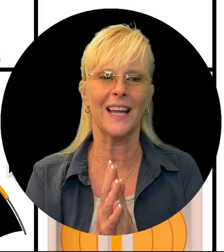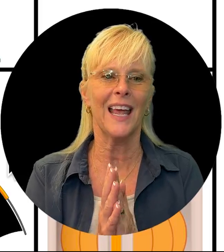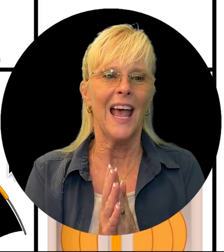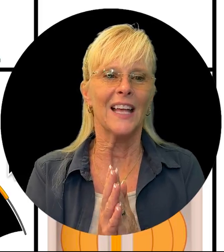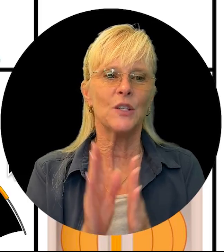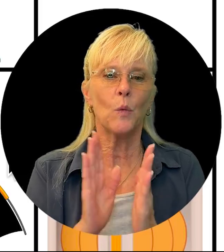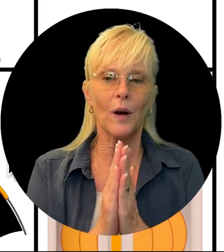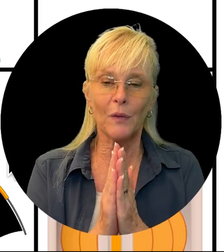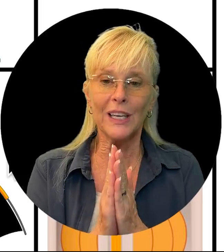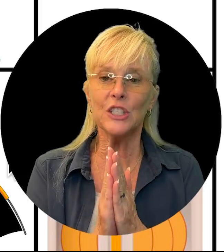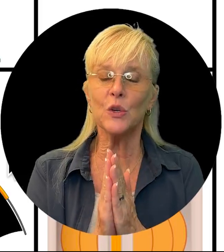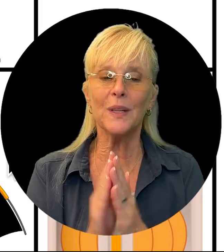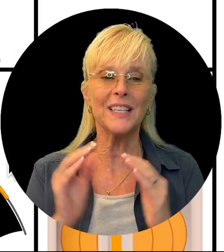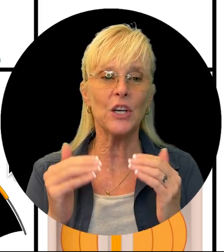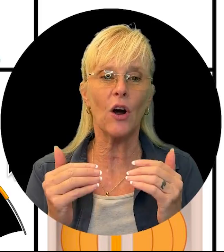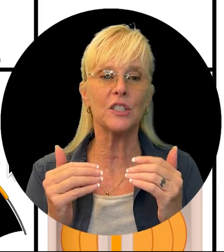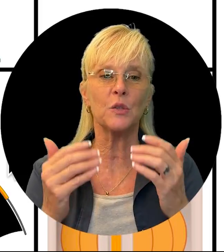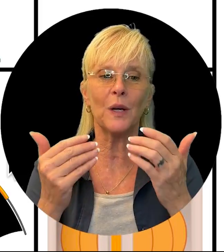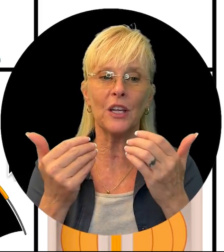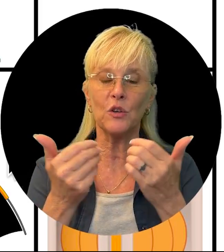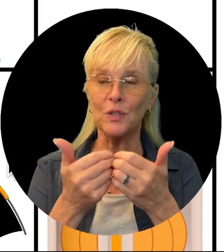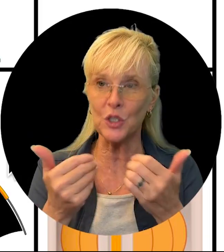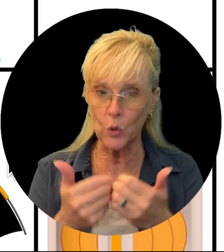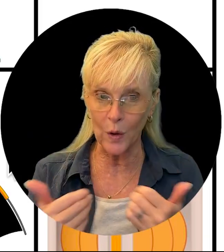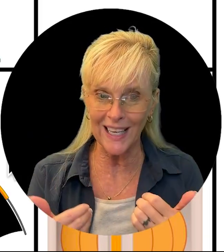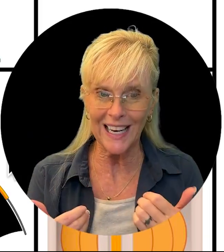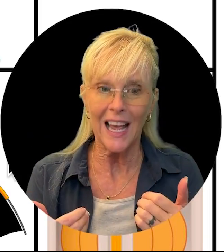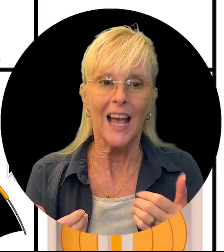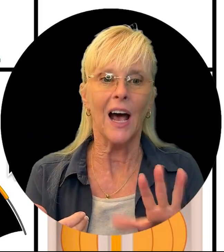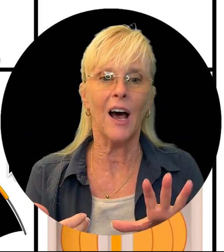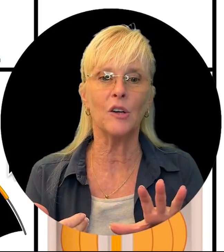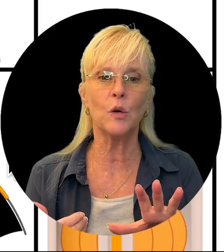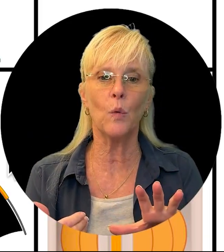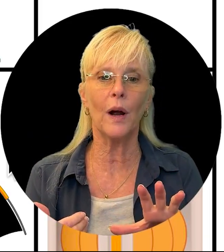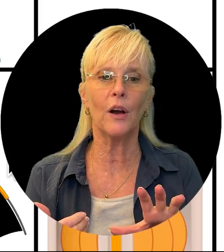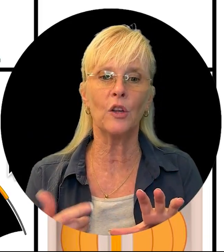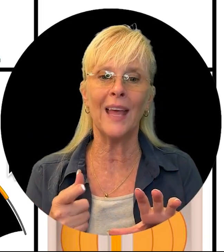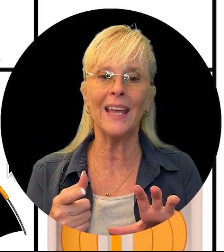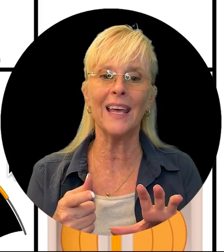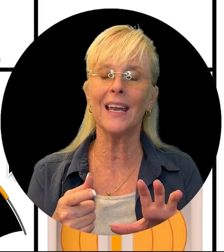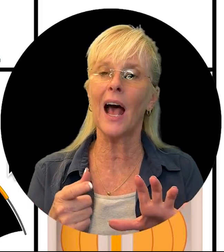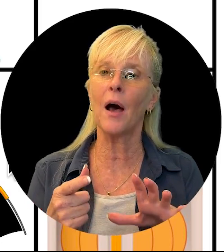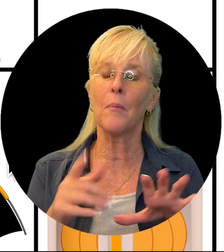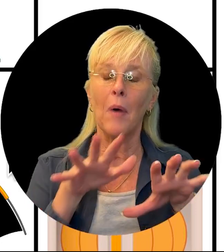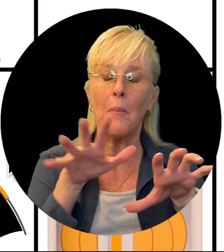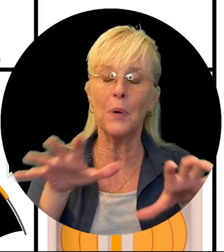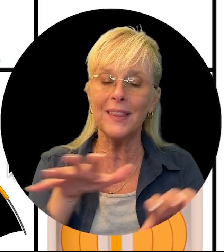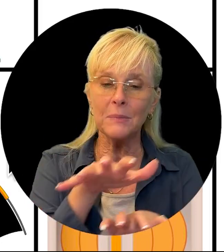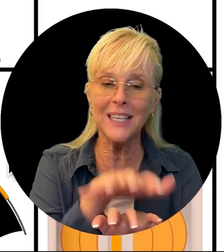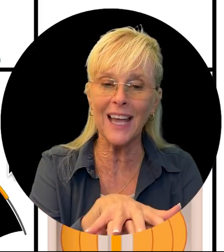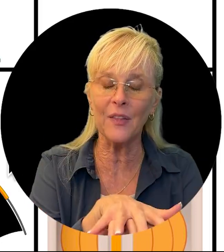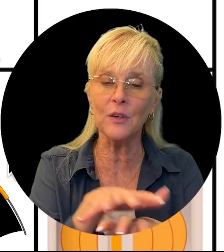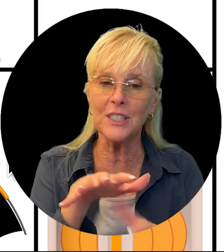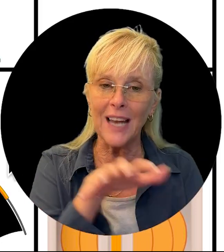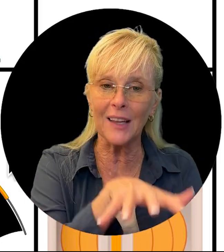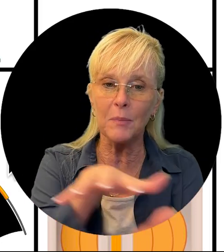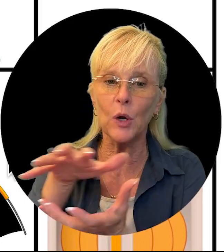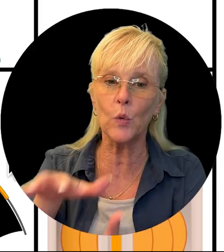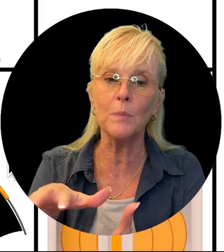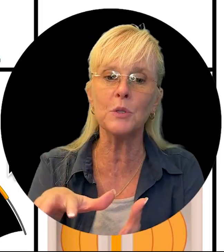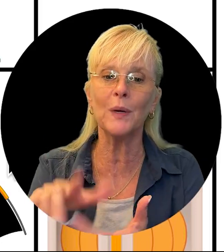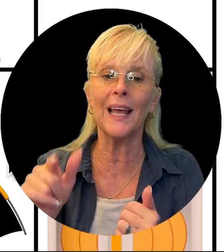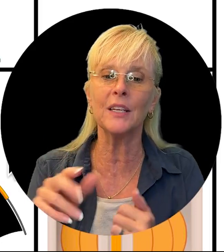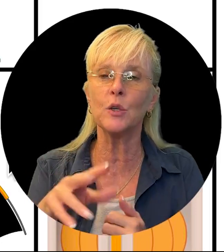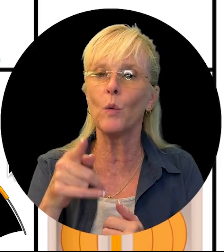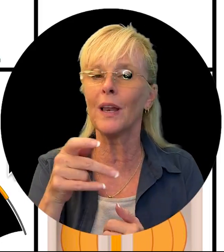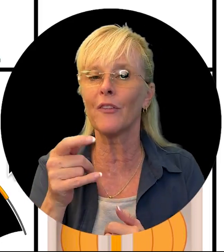like. And so what we can do with these cards is we can use sorting to where they can put them together, stack them in